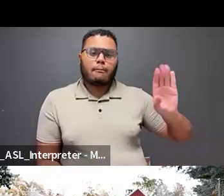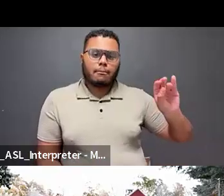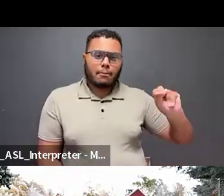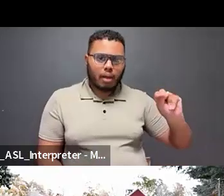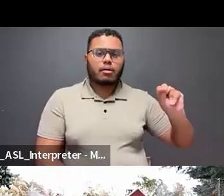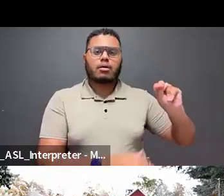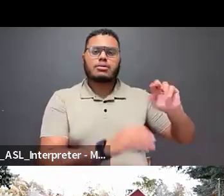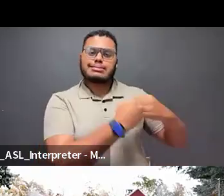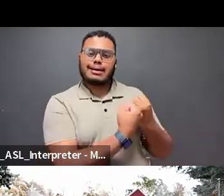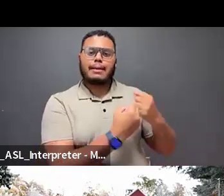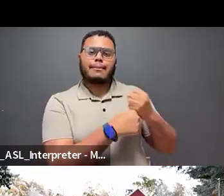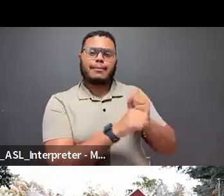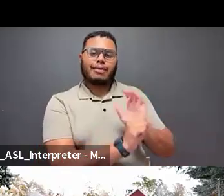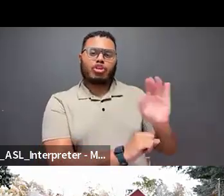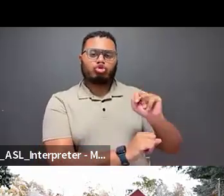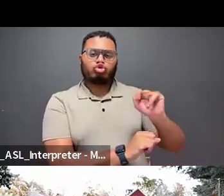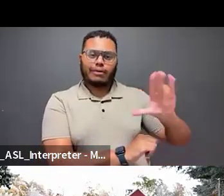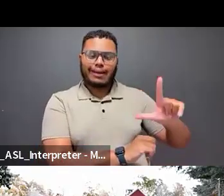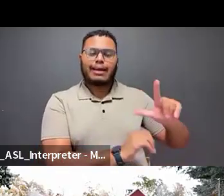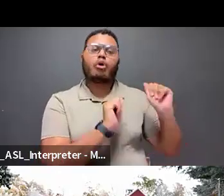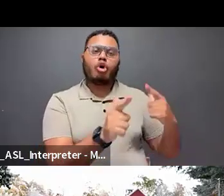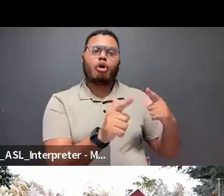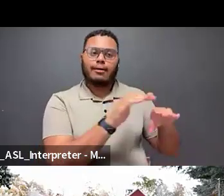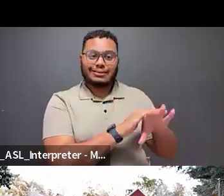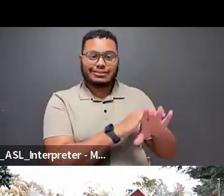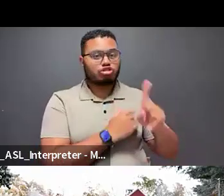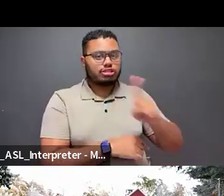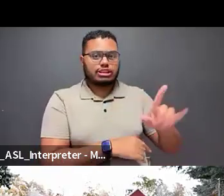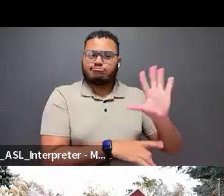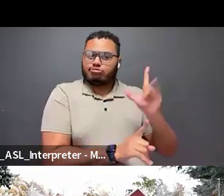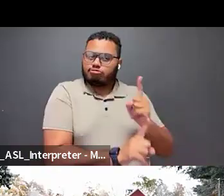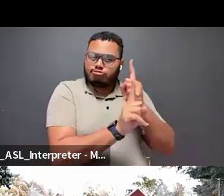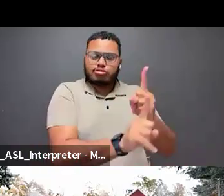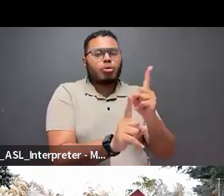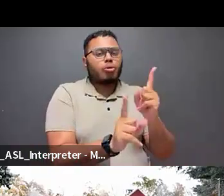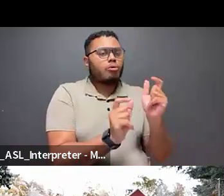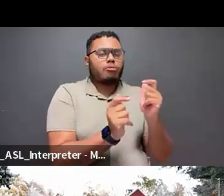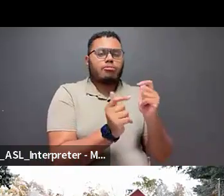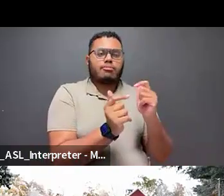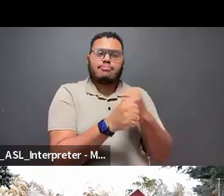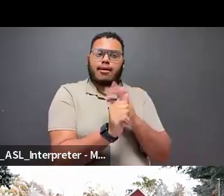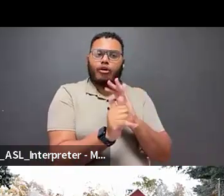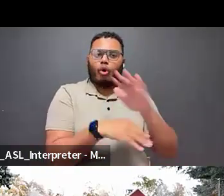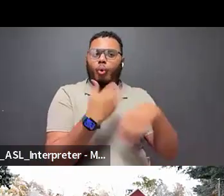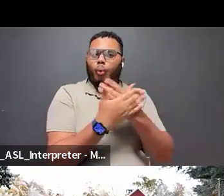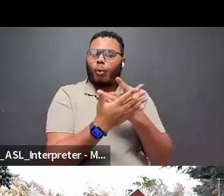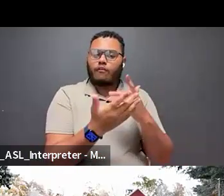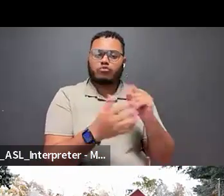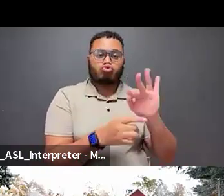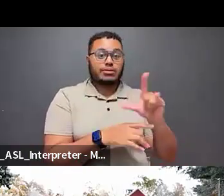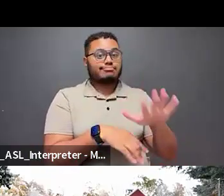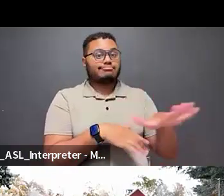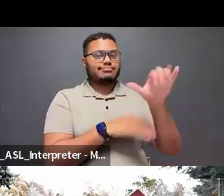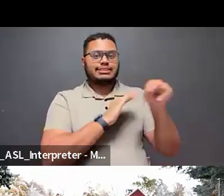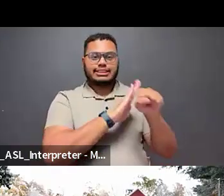and they're really big into making all the trails all access across the state. So they may be a good resource to tap into. The other thing I wanted to mention to you is when I was